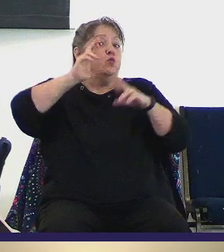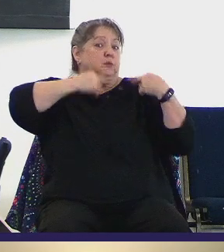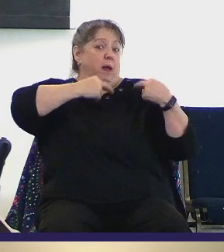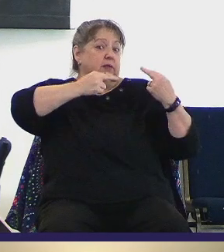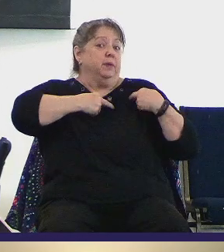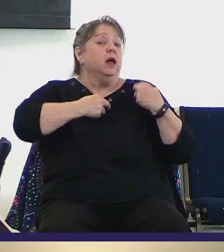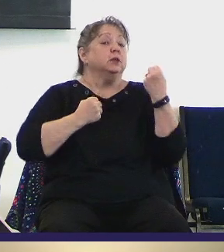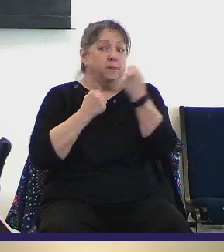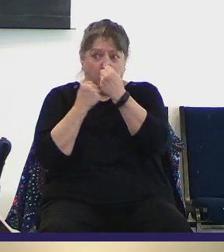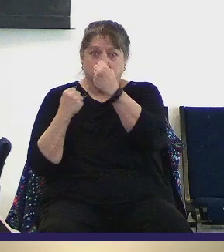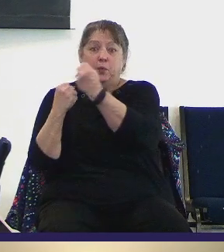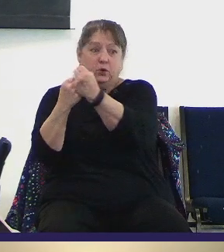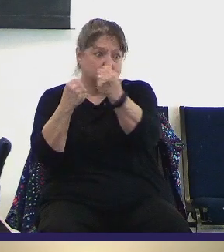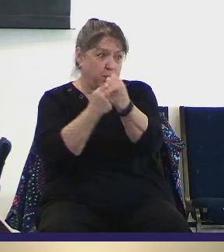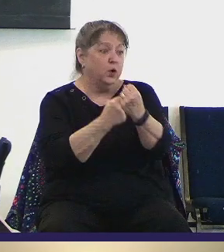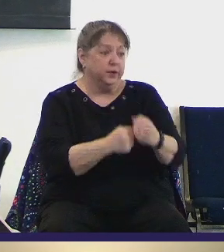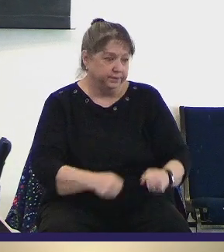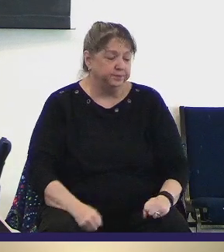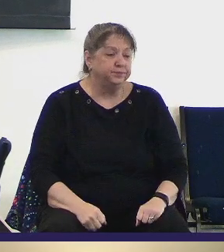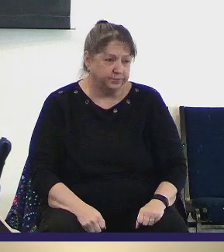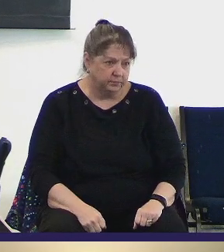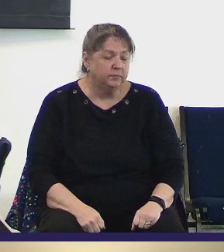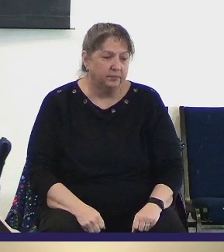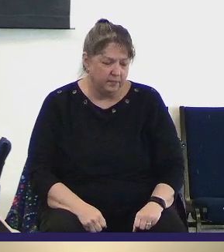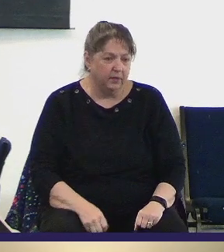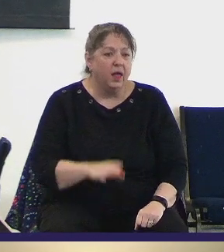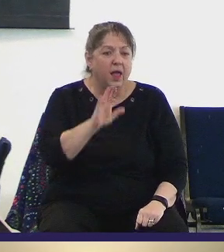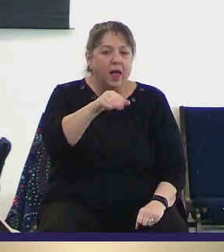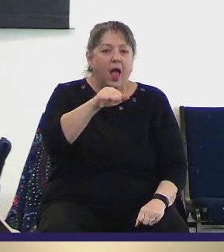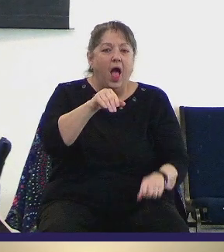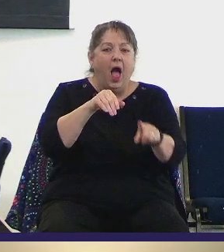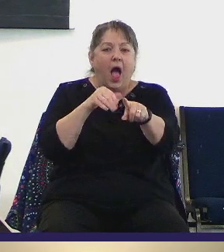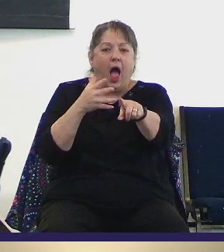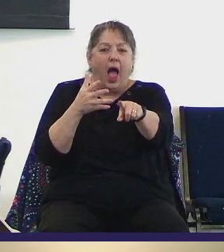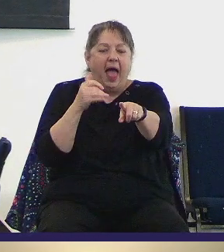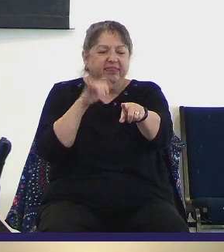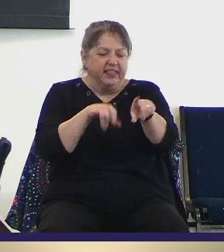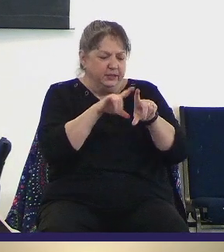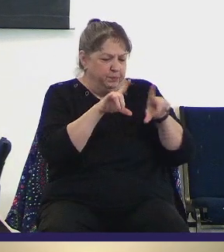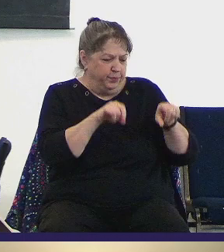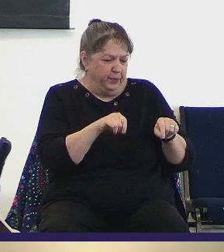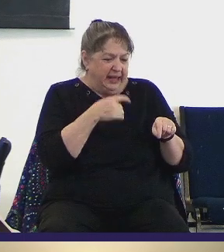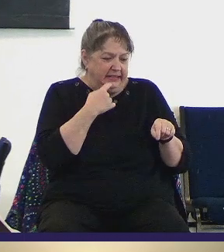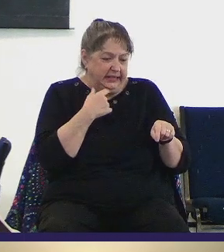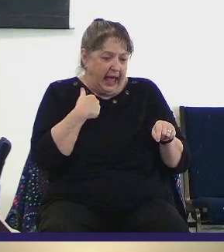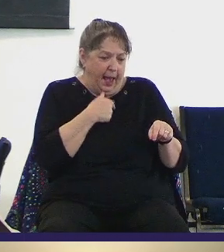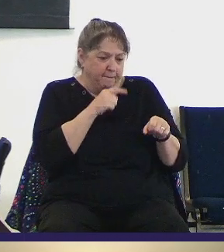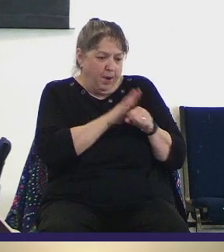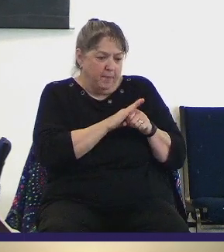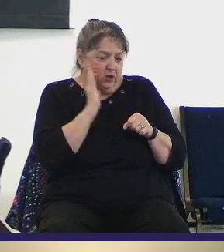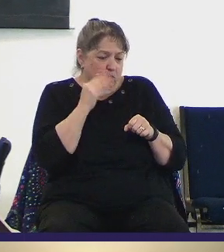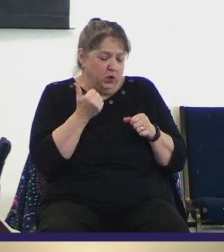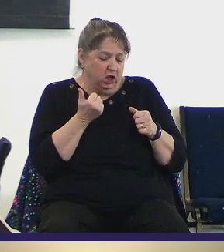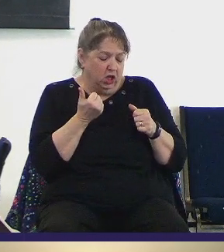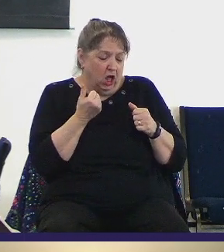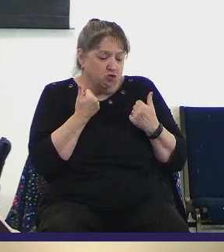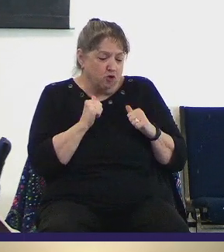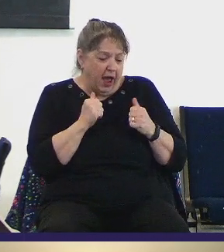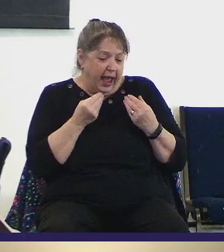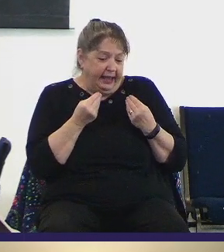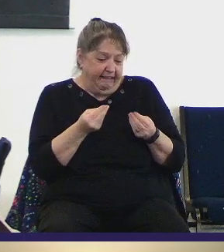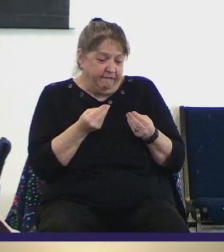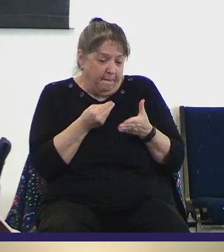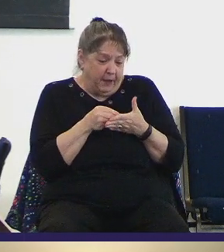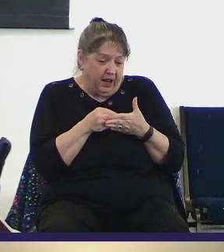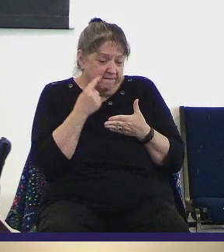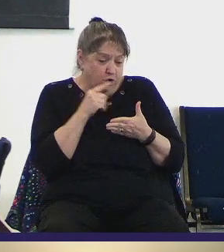reminder that this coming Sunday is our annual Invite a Friend to Church service. So we want to encourage you to be in prayer about that. I'll send another